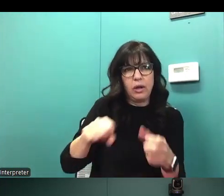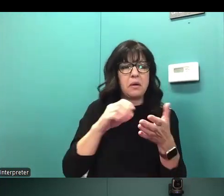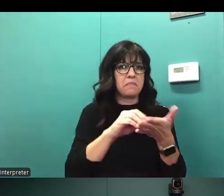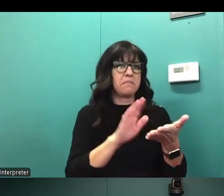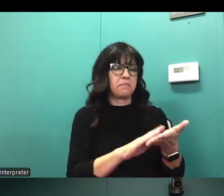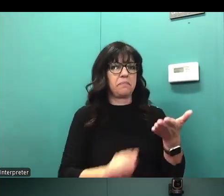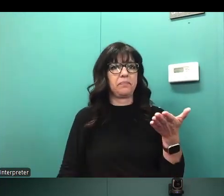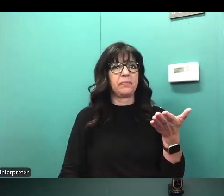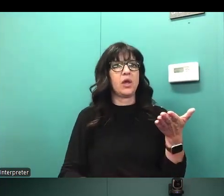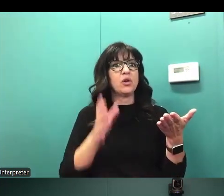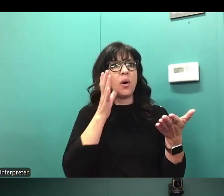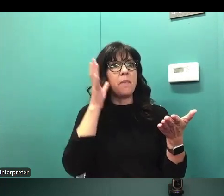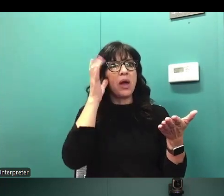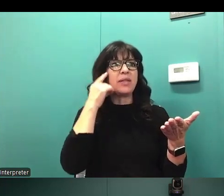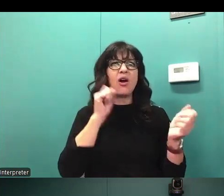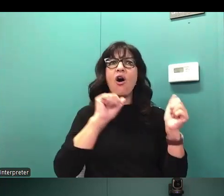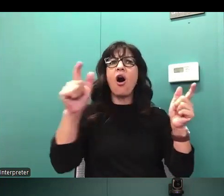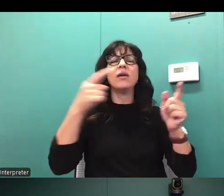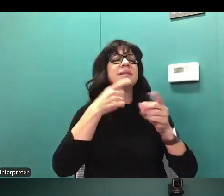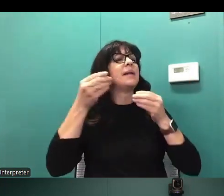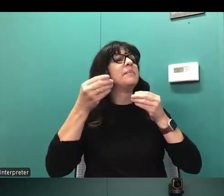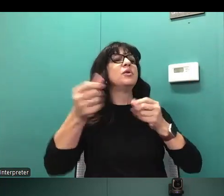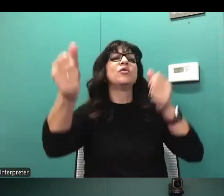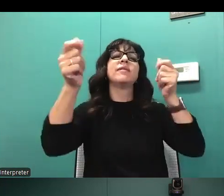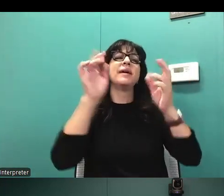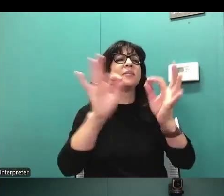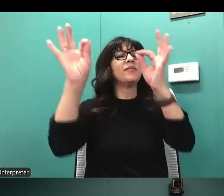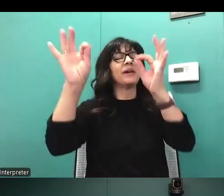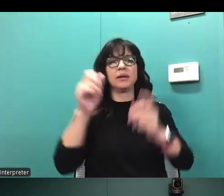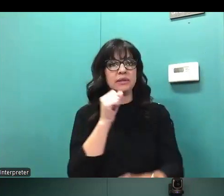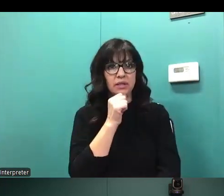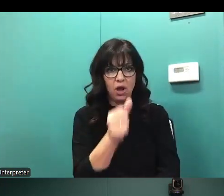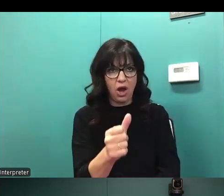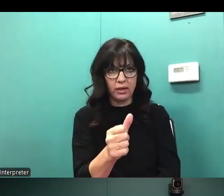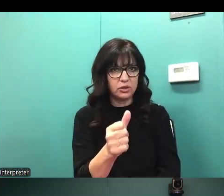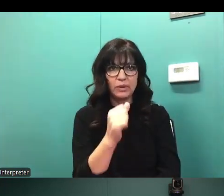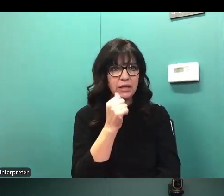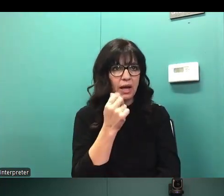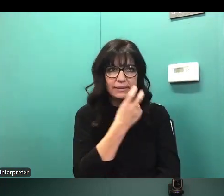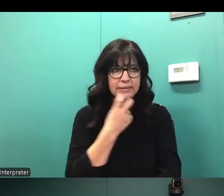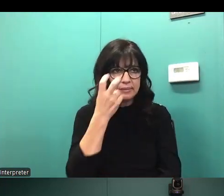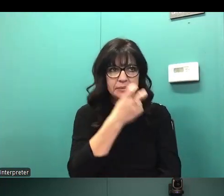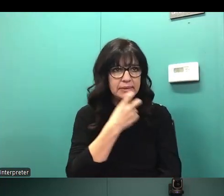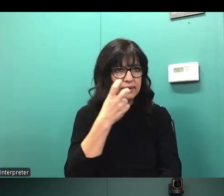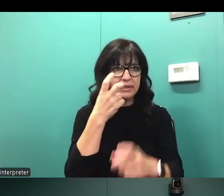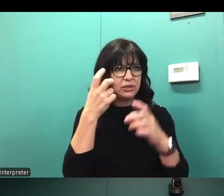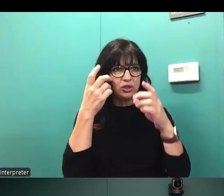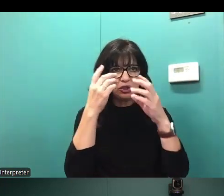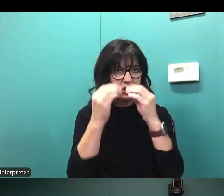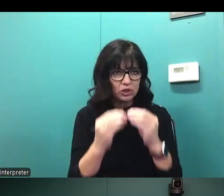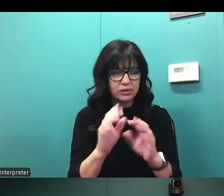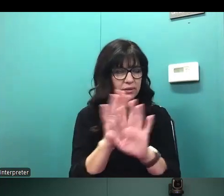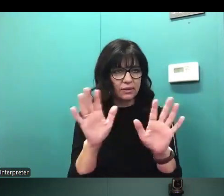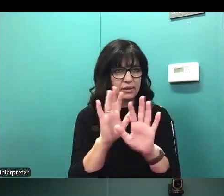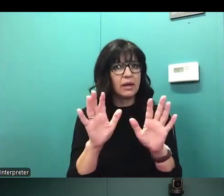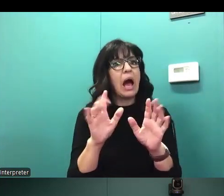will want to think that all of that was said beautifully, correctly, and it was not. So I'm just saying, okay, this is the words, this is the language that I could detect